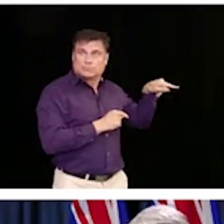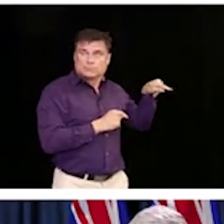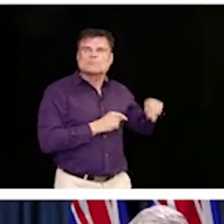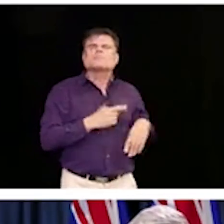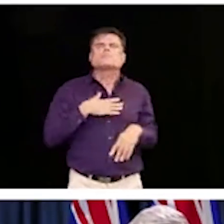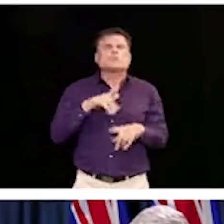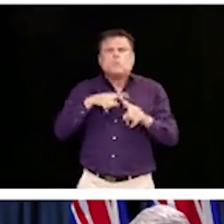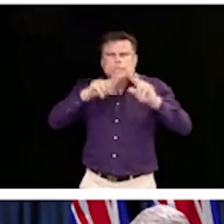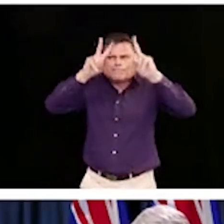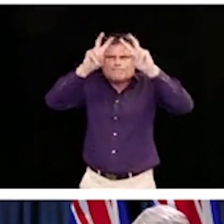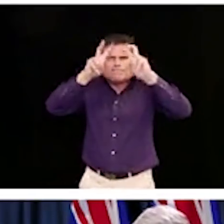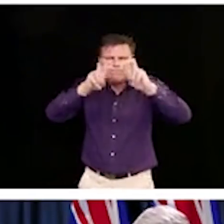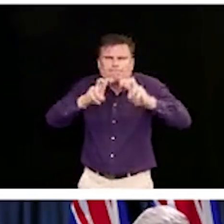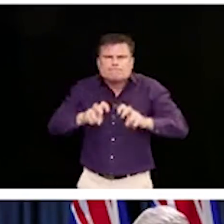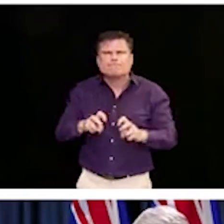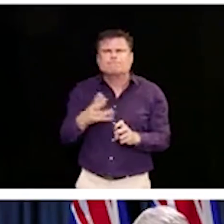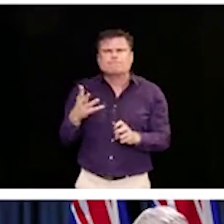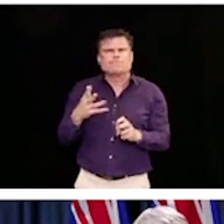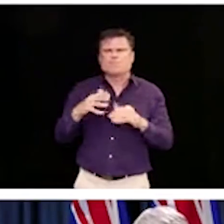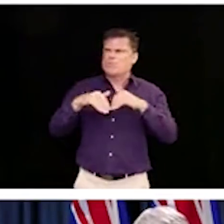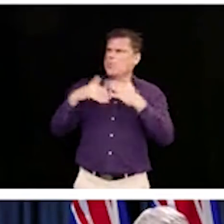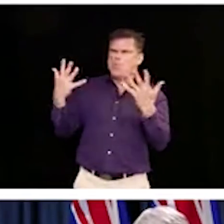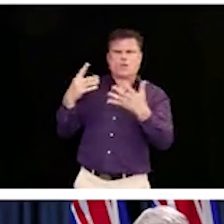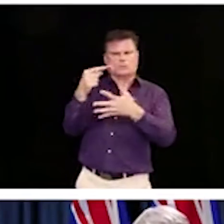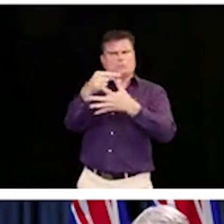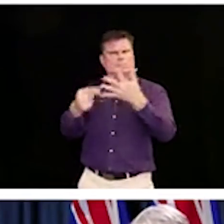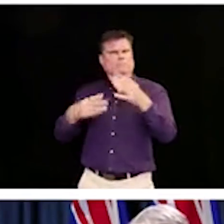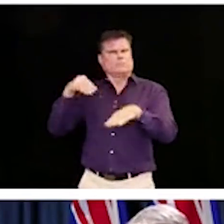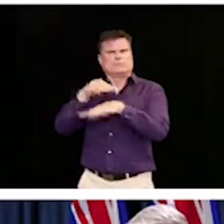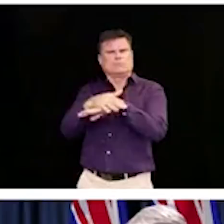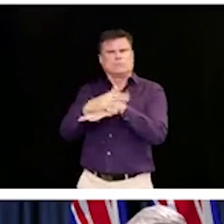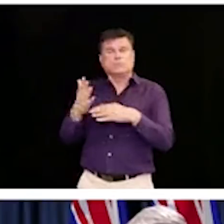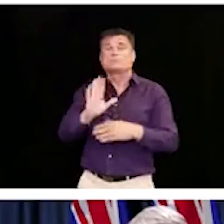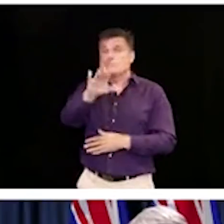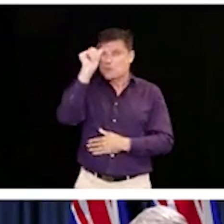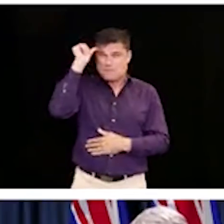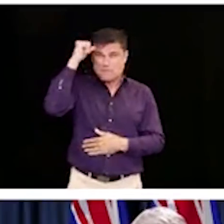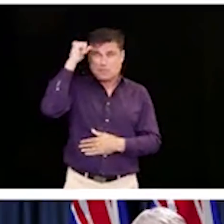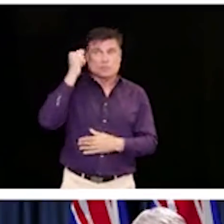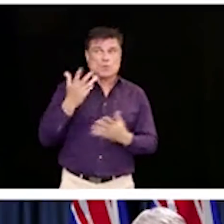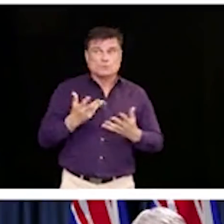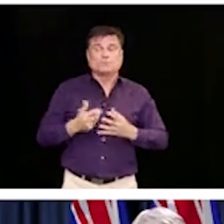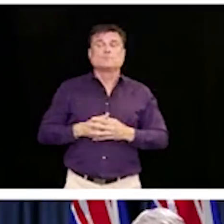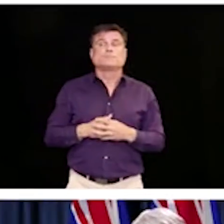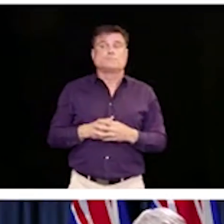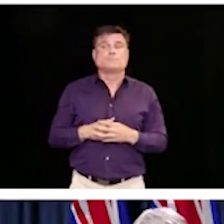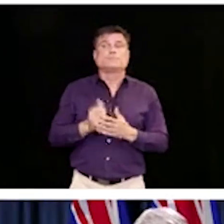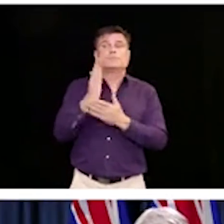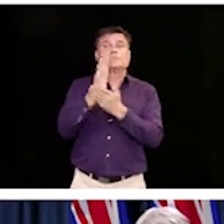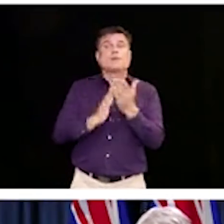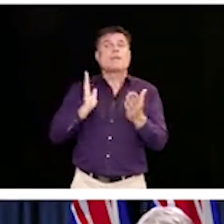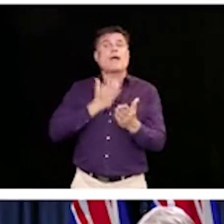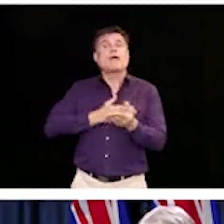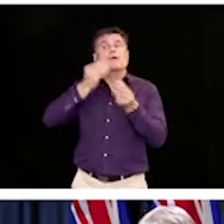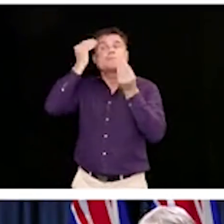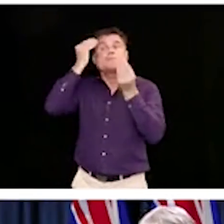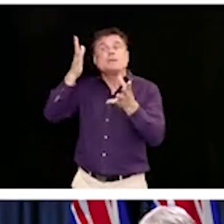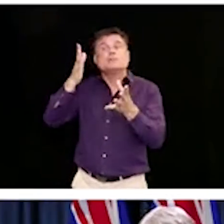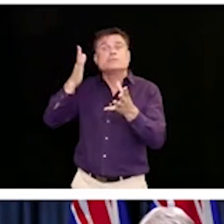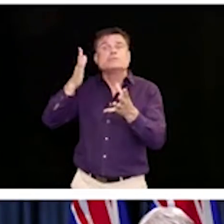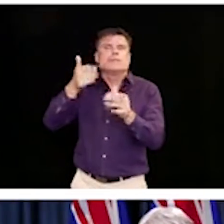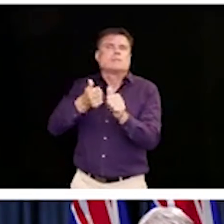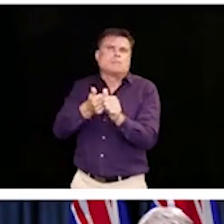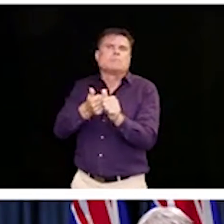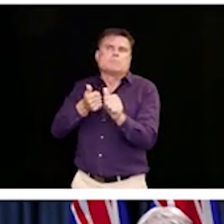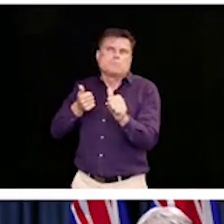been tracking and use to be able to build the economic scenario. Just a reminder that there are lags in the data that we receive. For example,